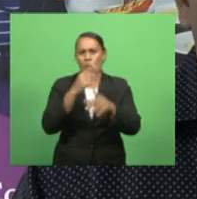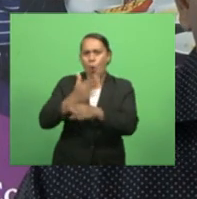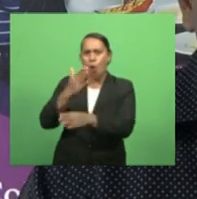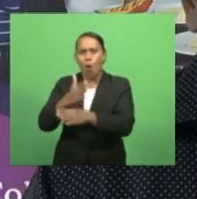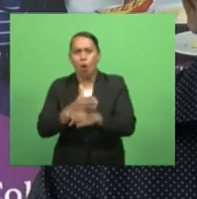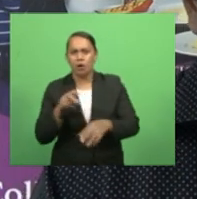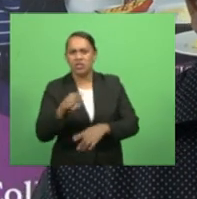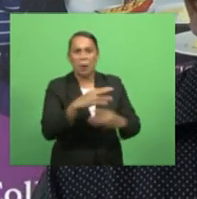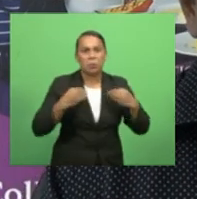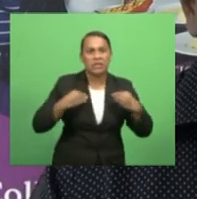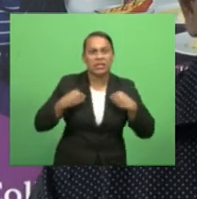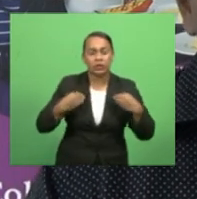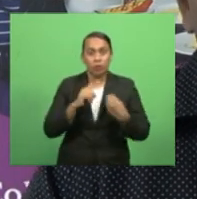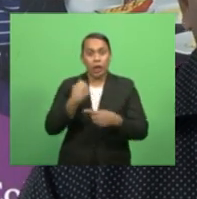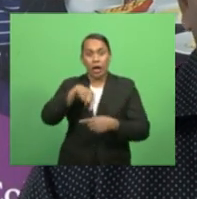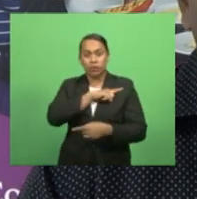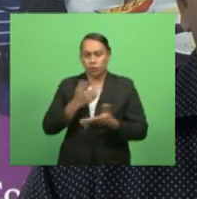this online training stimulus package,